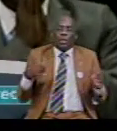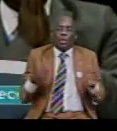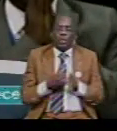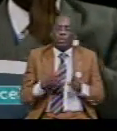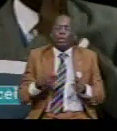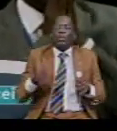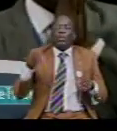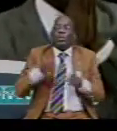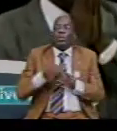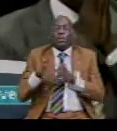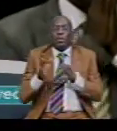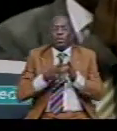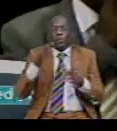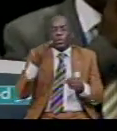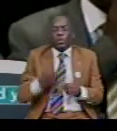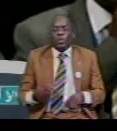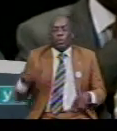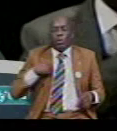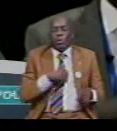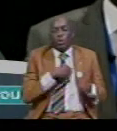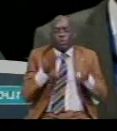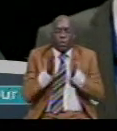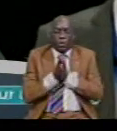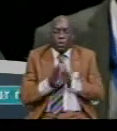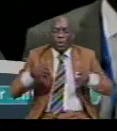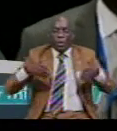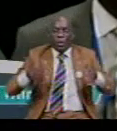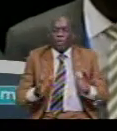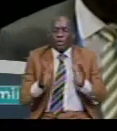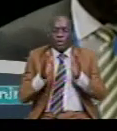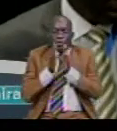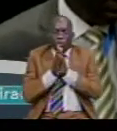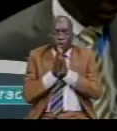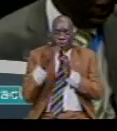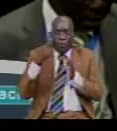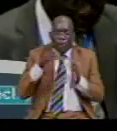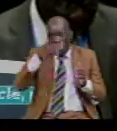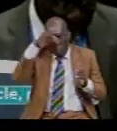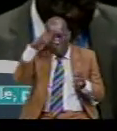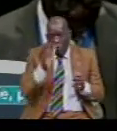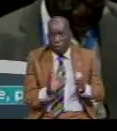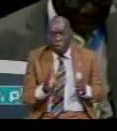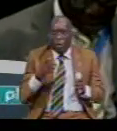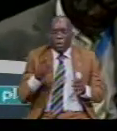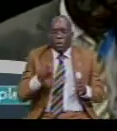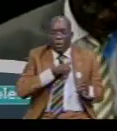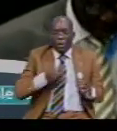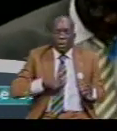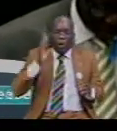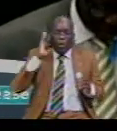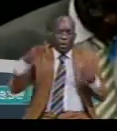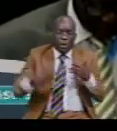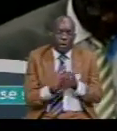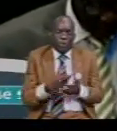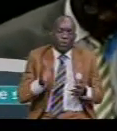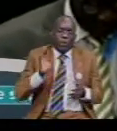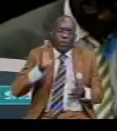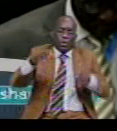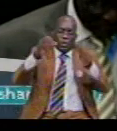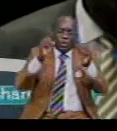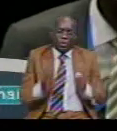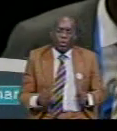pray. Let's pray for the man of God. The Lord will renew his strength. The Lord will keep him strong and strong and strong and strong for